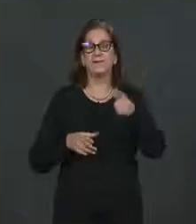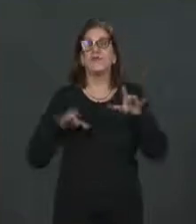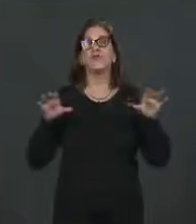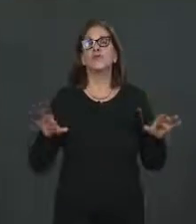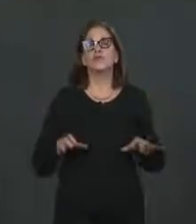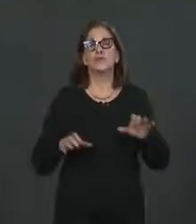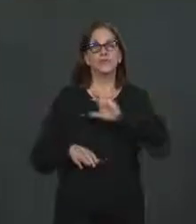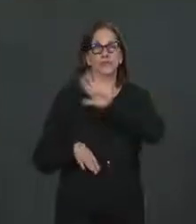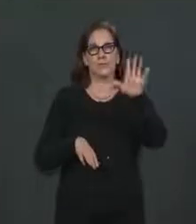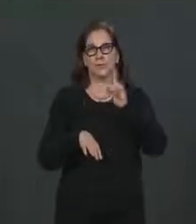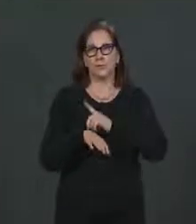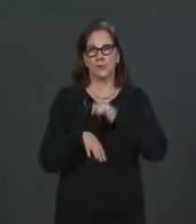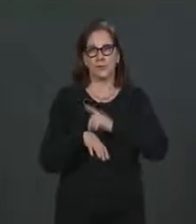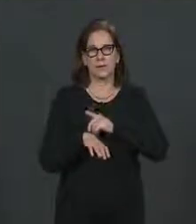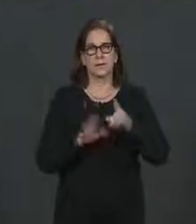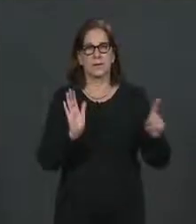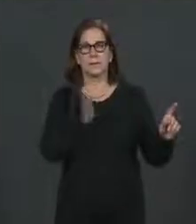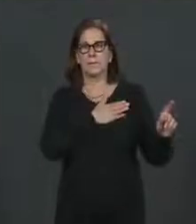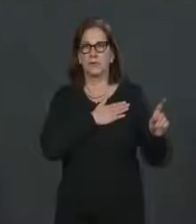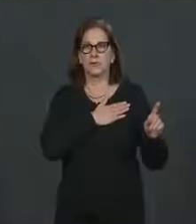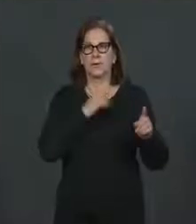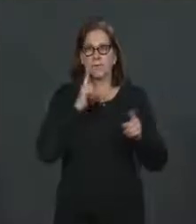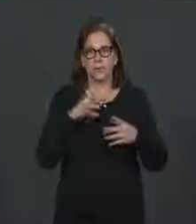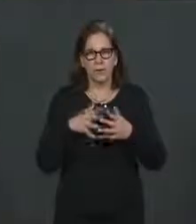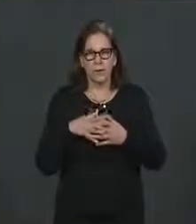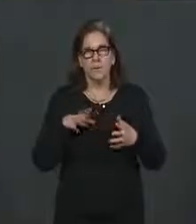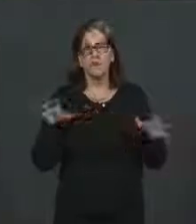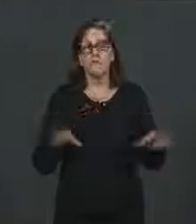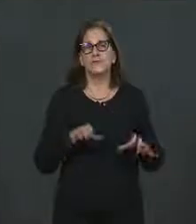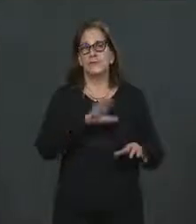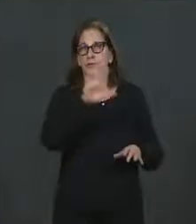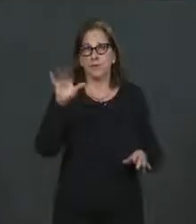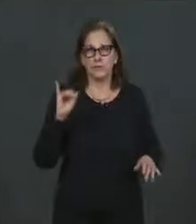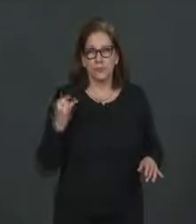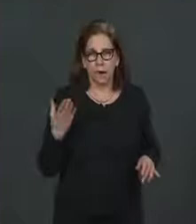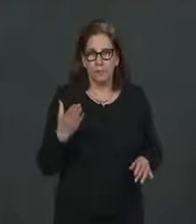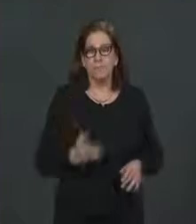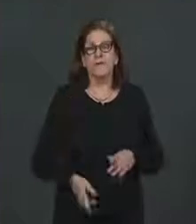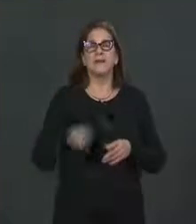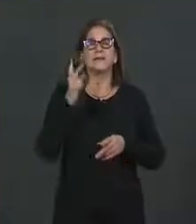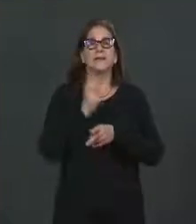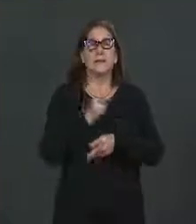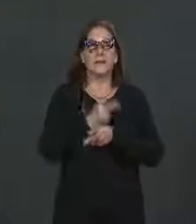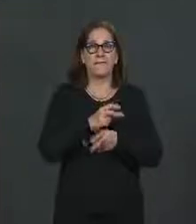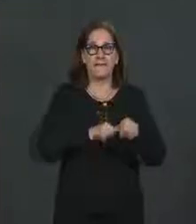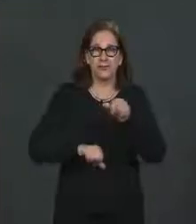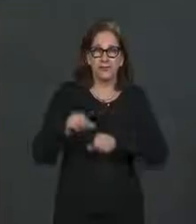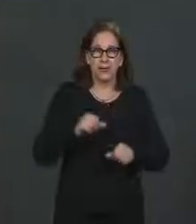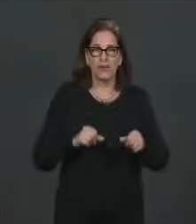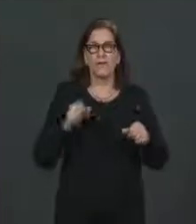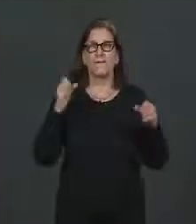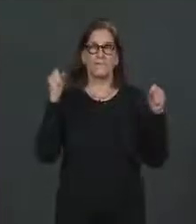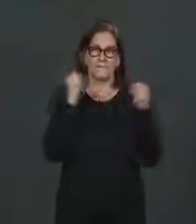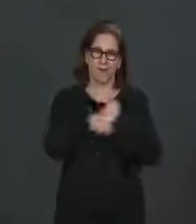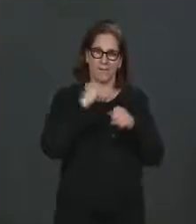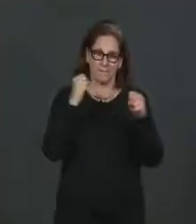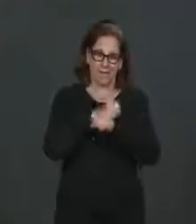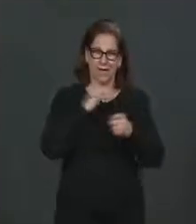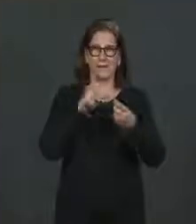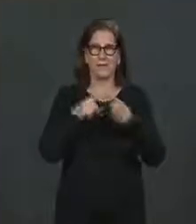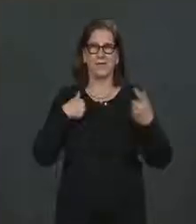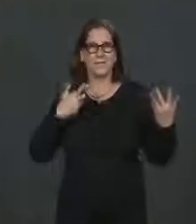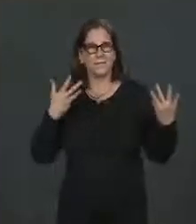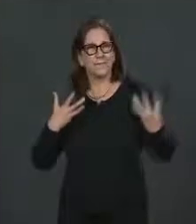take care of one another, and fight this to the finish. We can and will do this, but don't let up